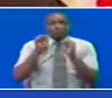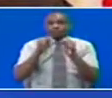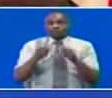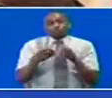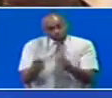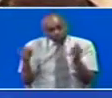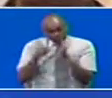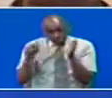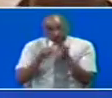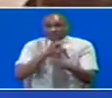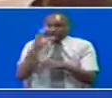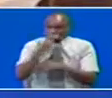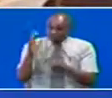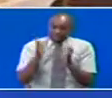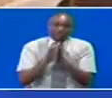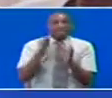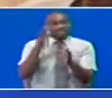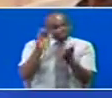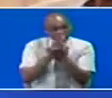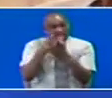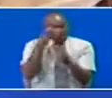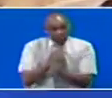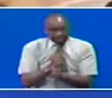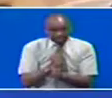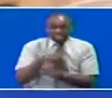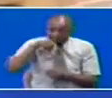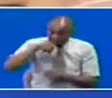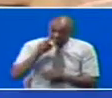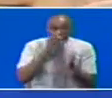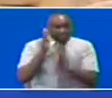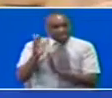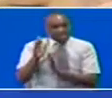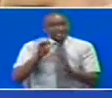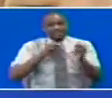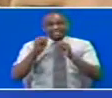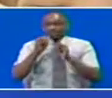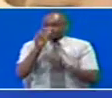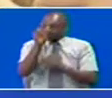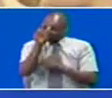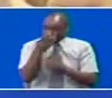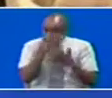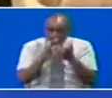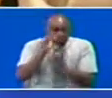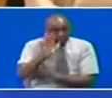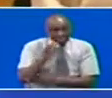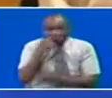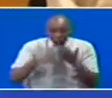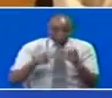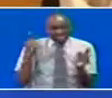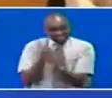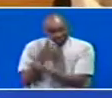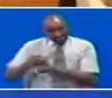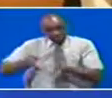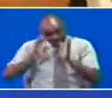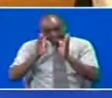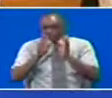customers and shareholders. The balanced scorecard strategy management framework is a multidimensional approach to